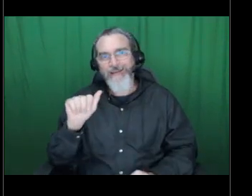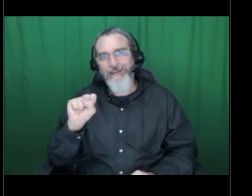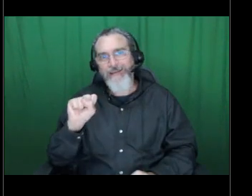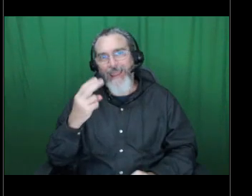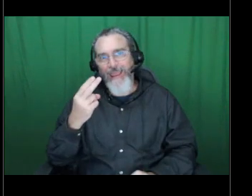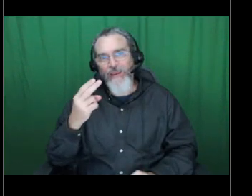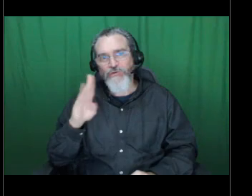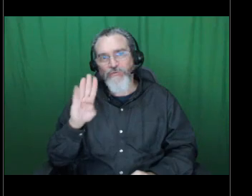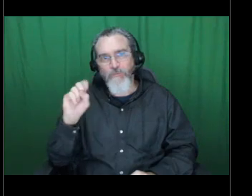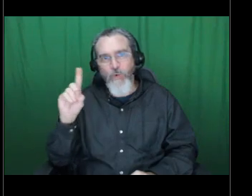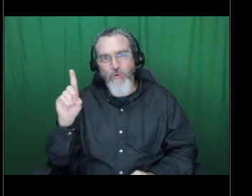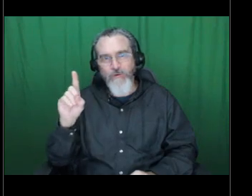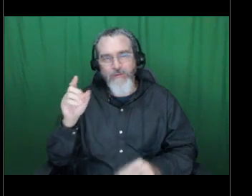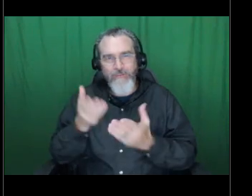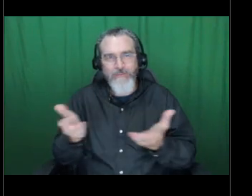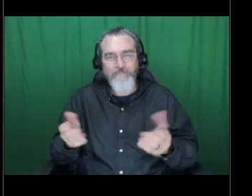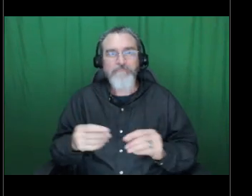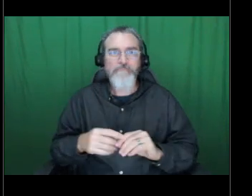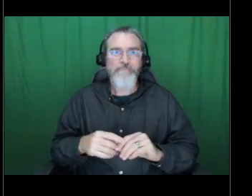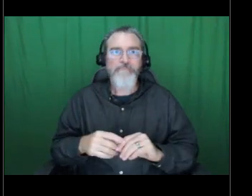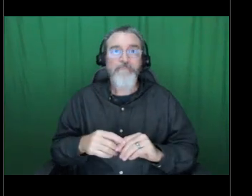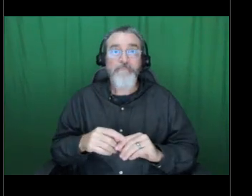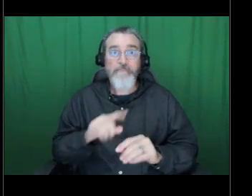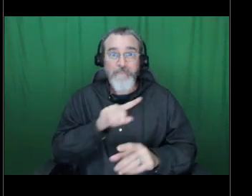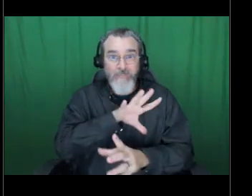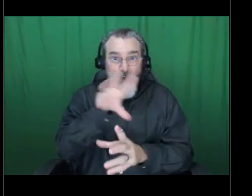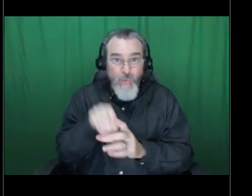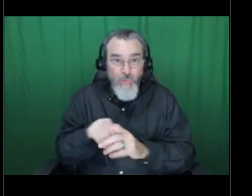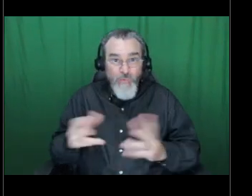This includes the viewing screen.